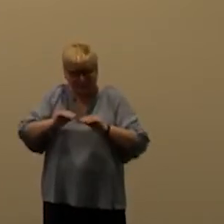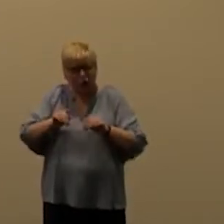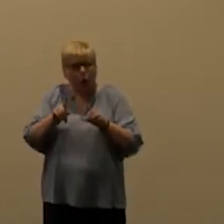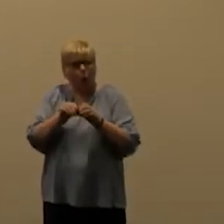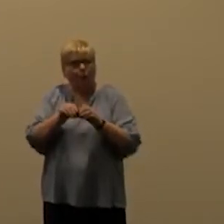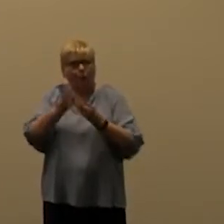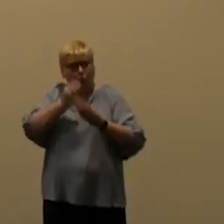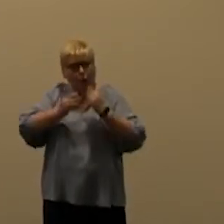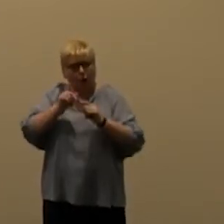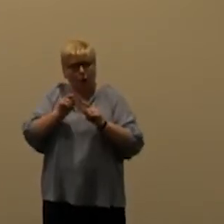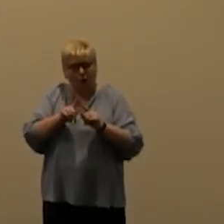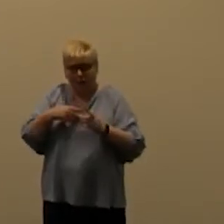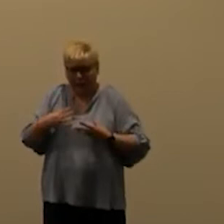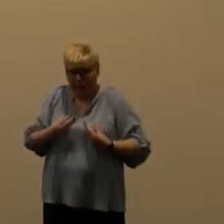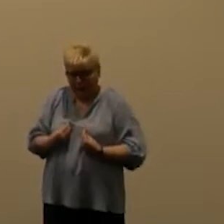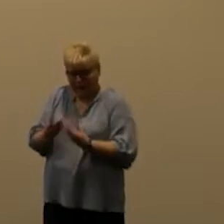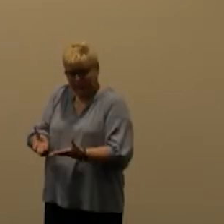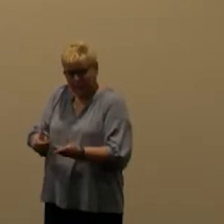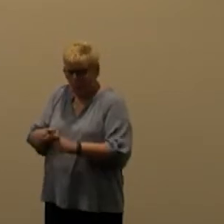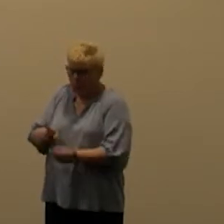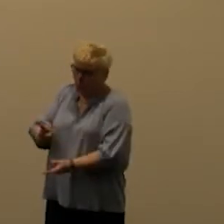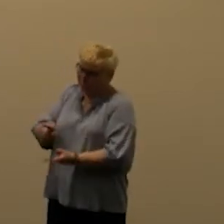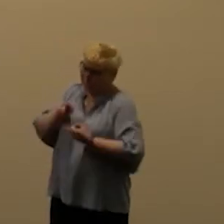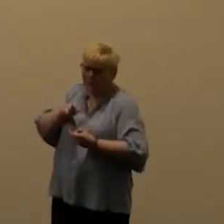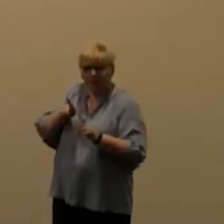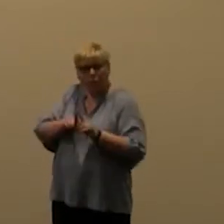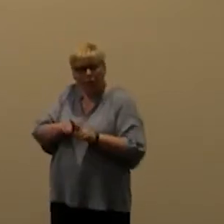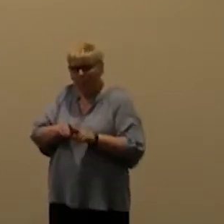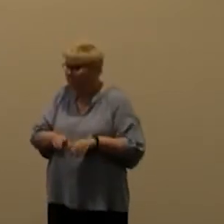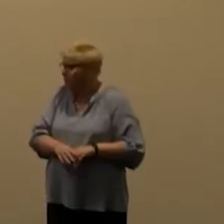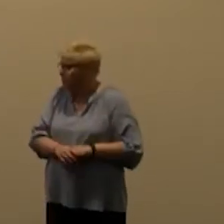that give and take relationship between what we have to offer.